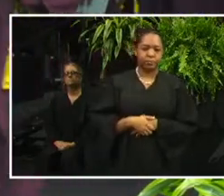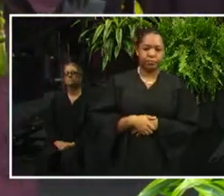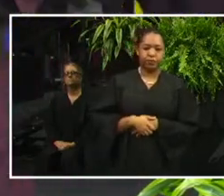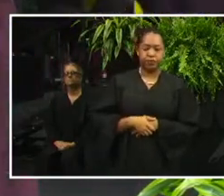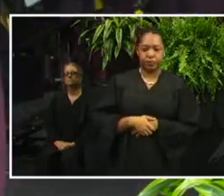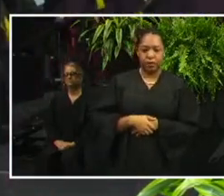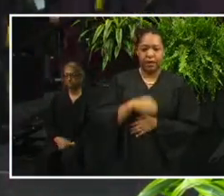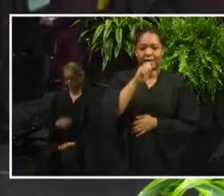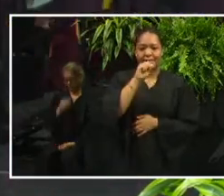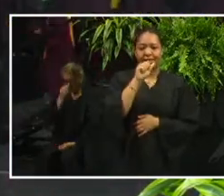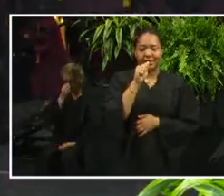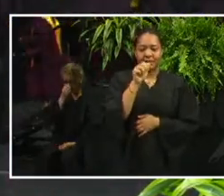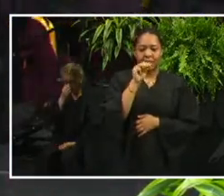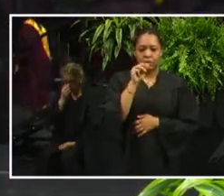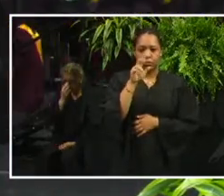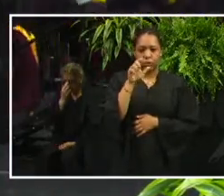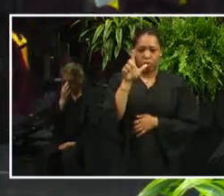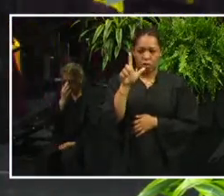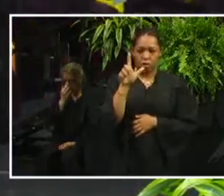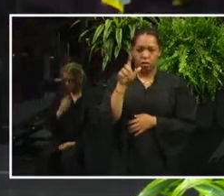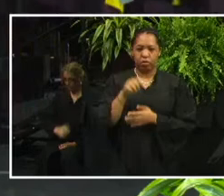Samuel Robert Maybe.